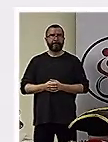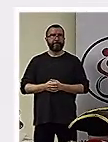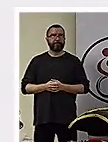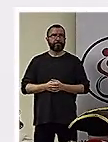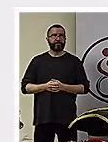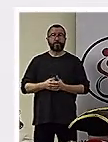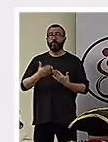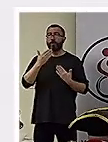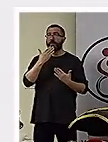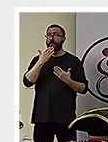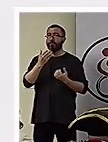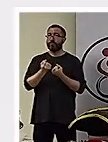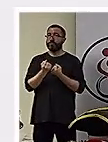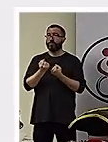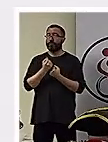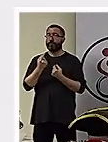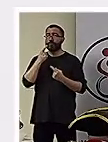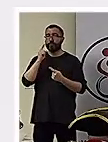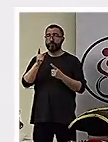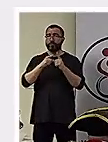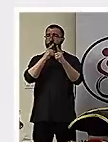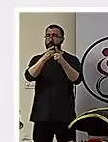accessible Nova Scotia.